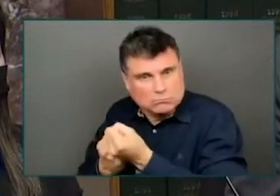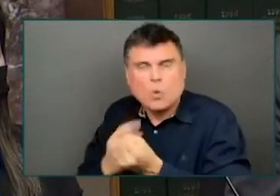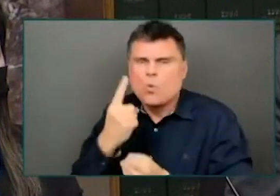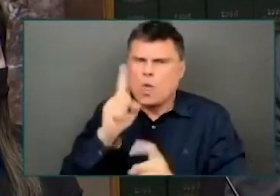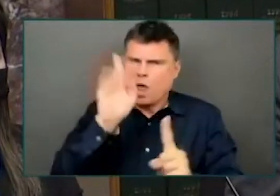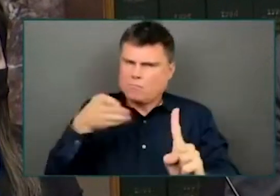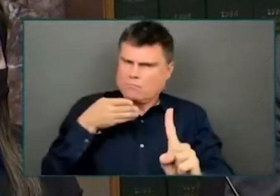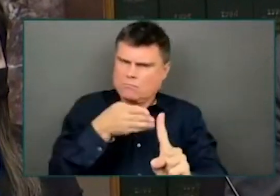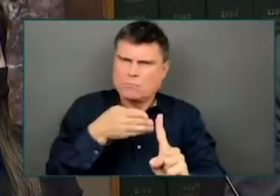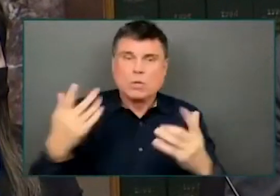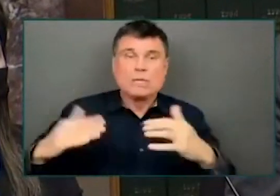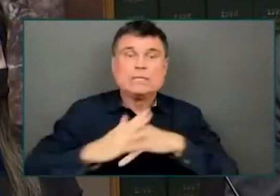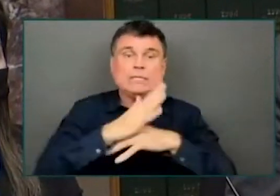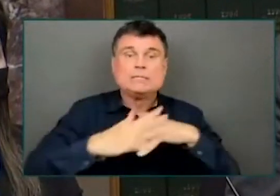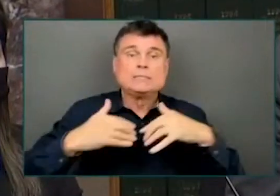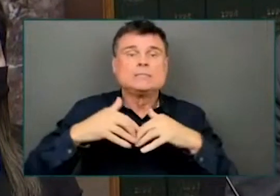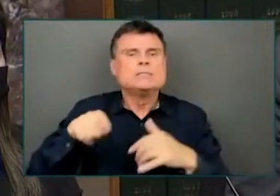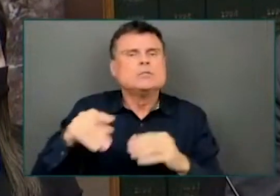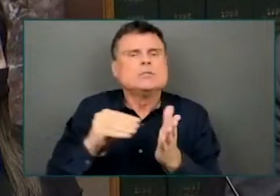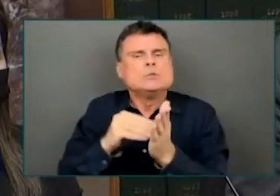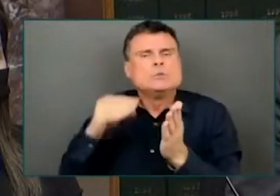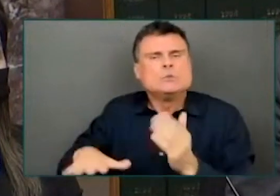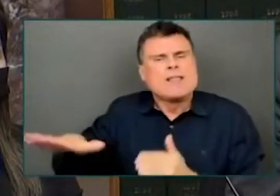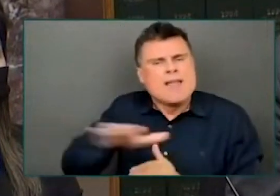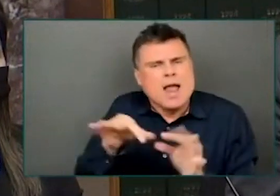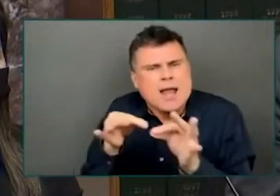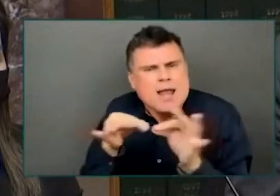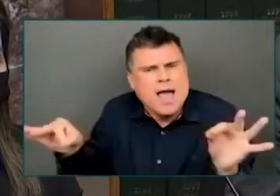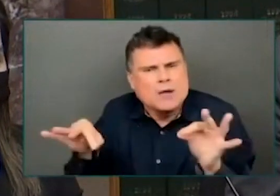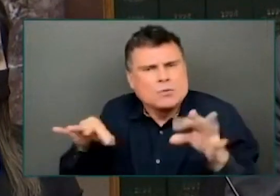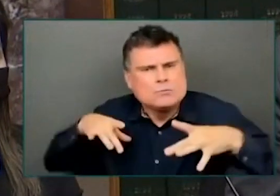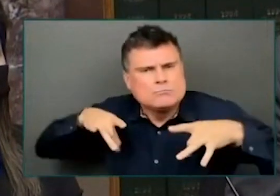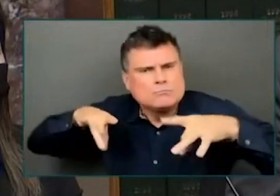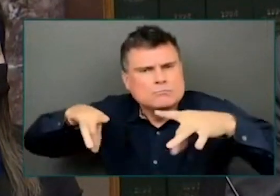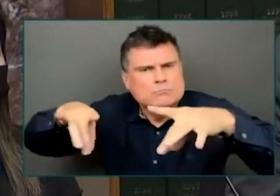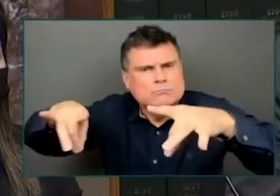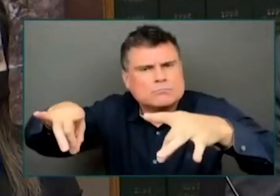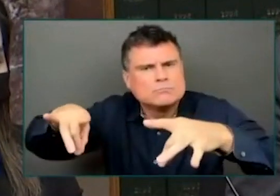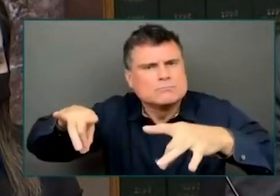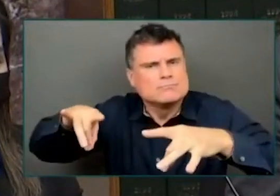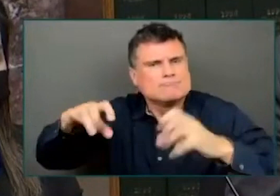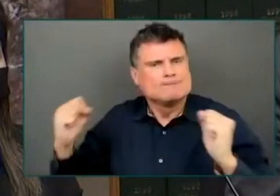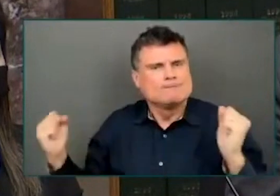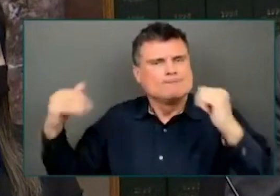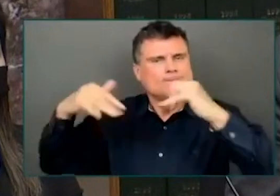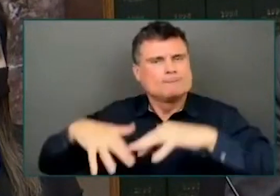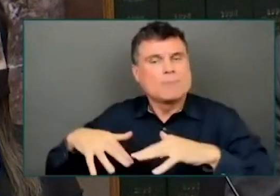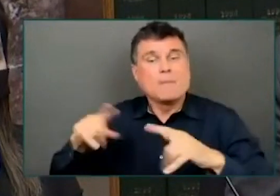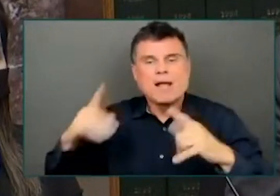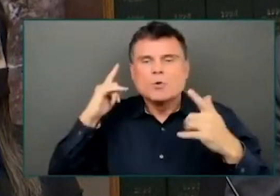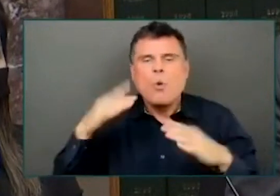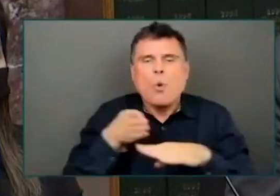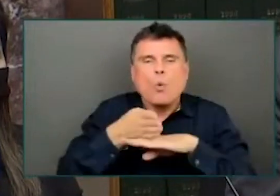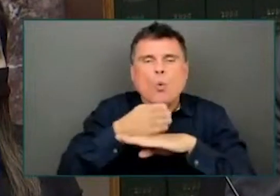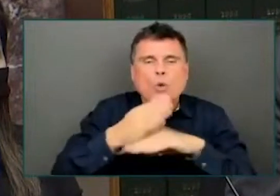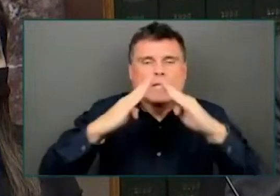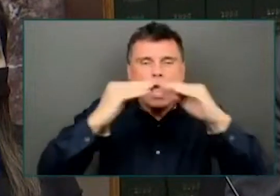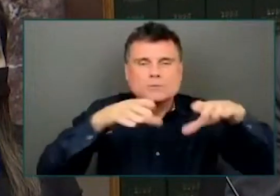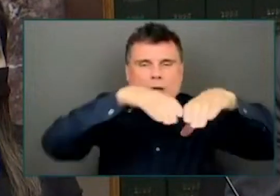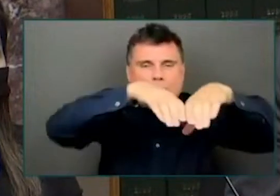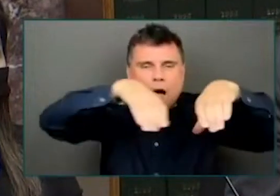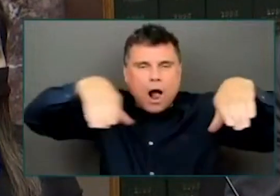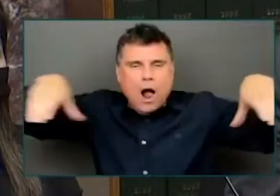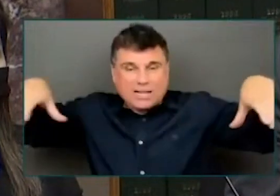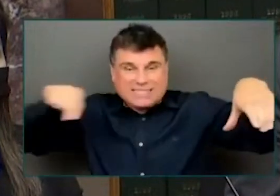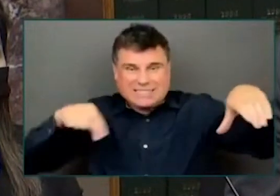Gitsan language. They're playing in clan houses, and they're taking part in healing circles. For Indigenous communities throughout the